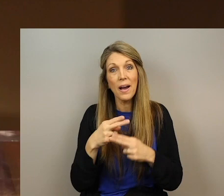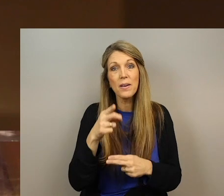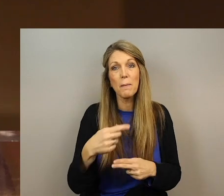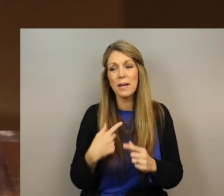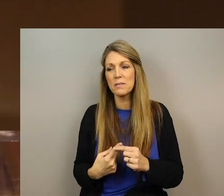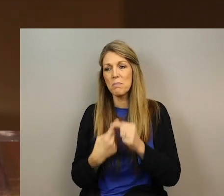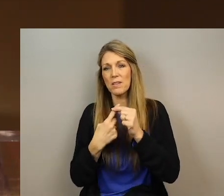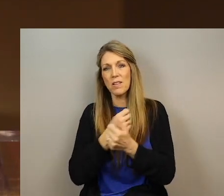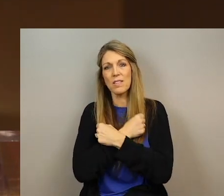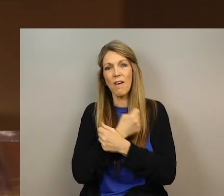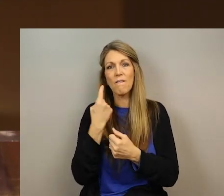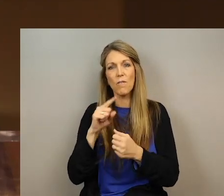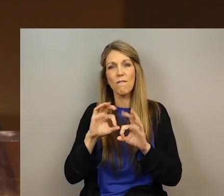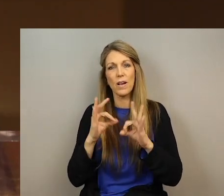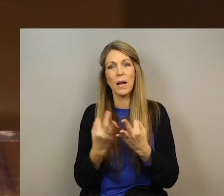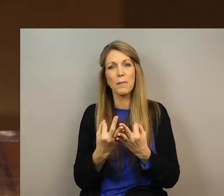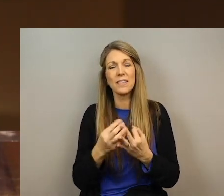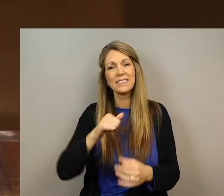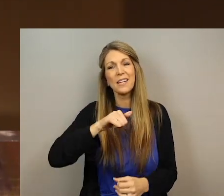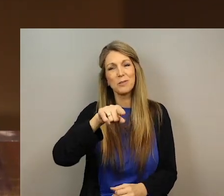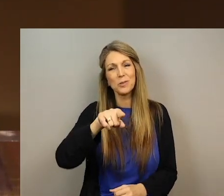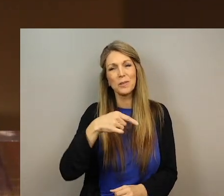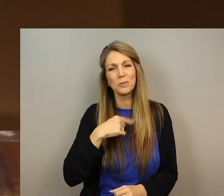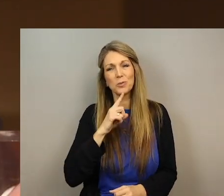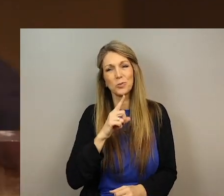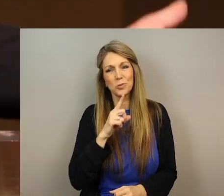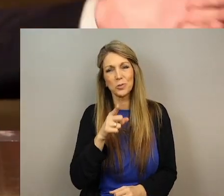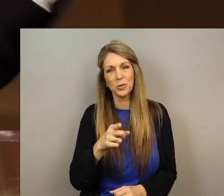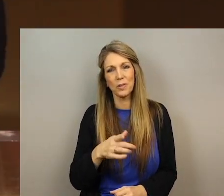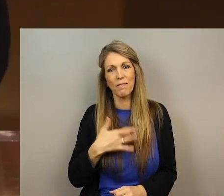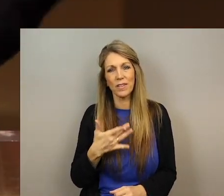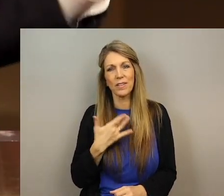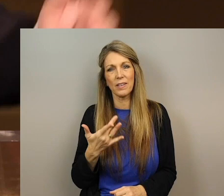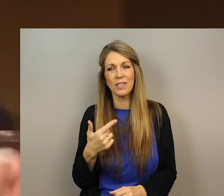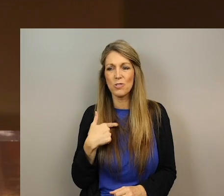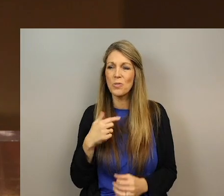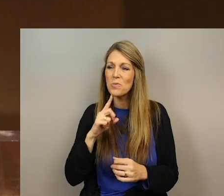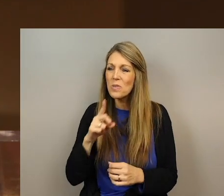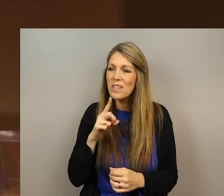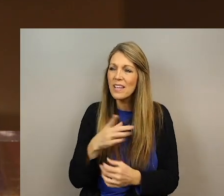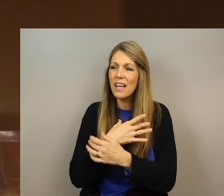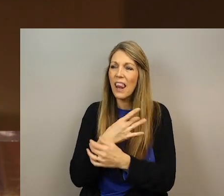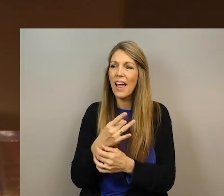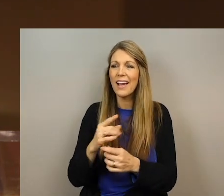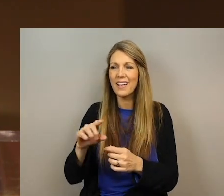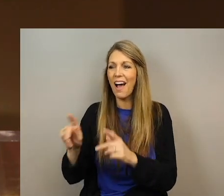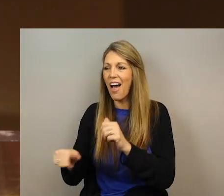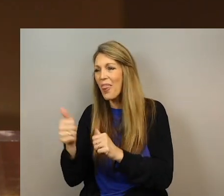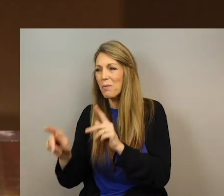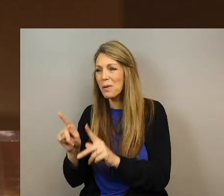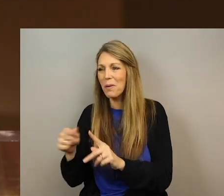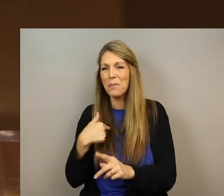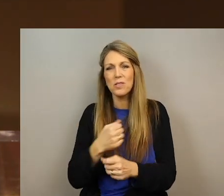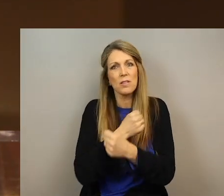special love for my family, and you do too, right? I'm sure you think of some people that you really like, but you like your kids even more.